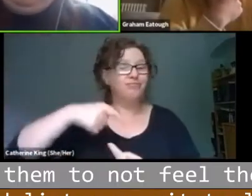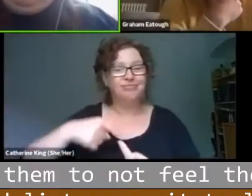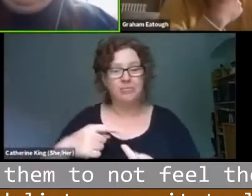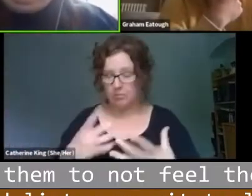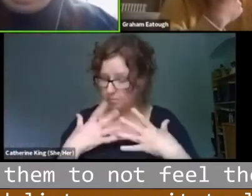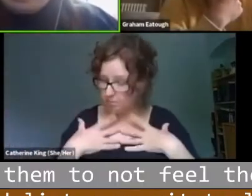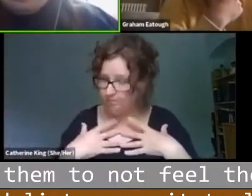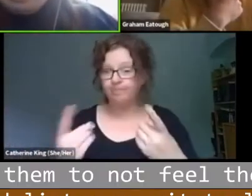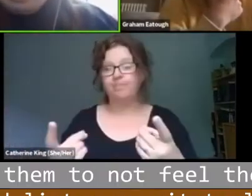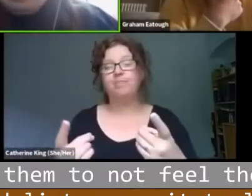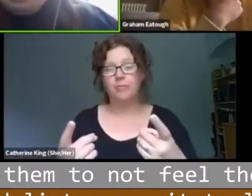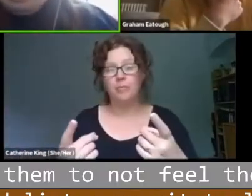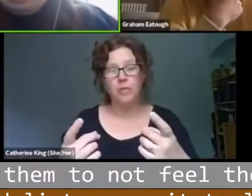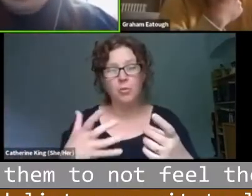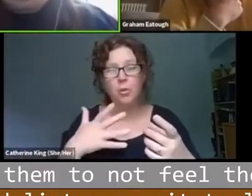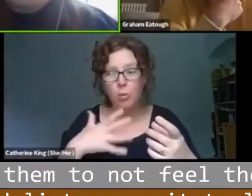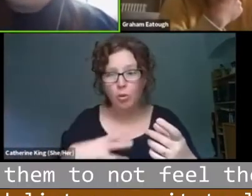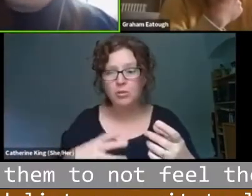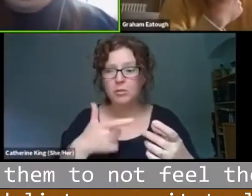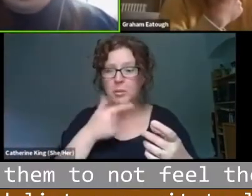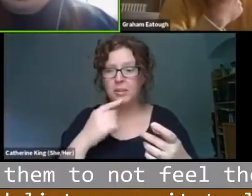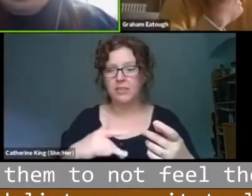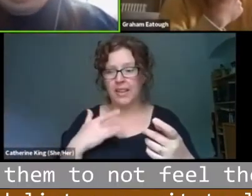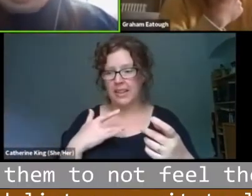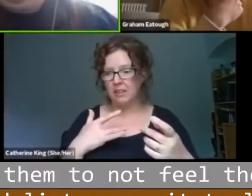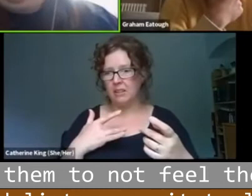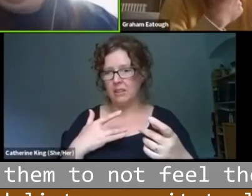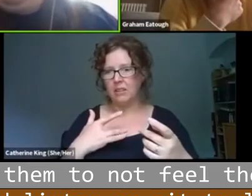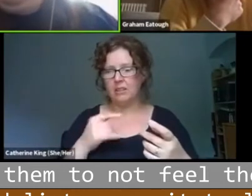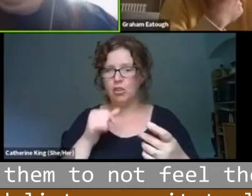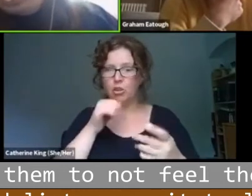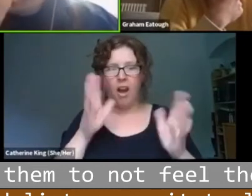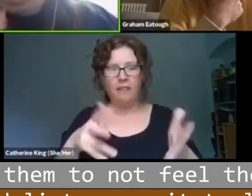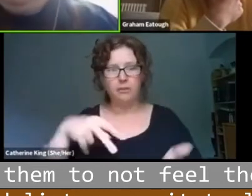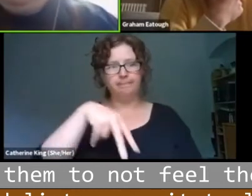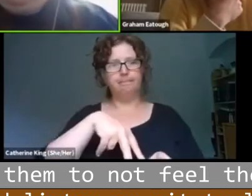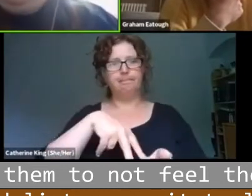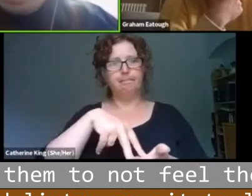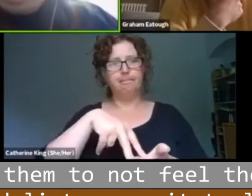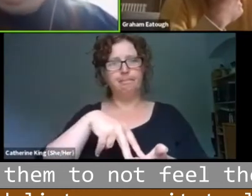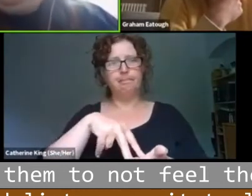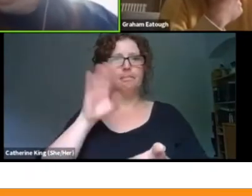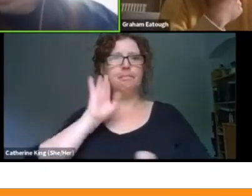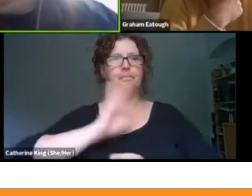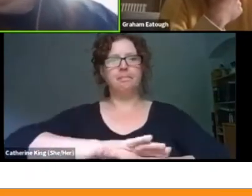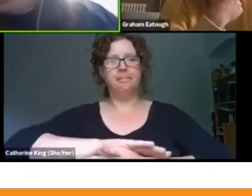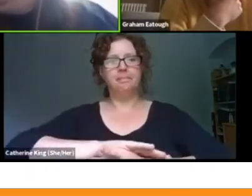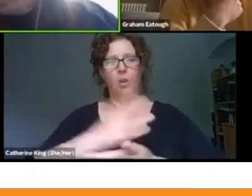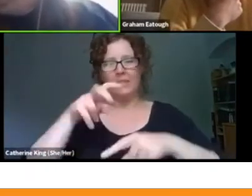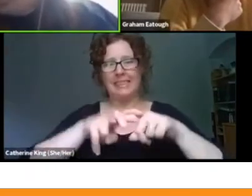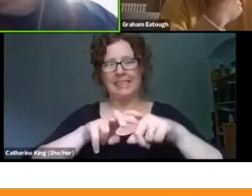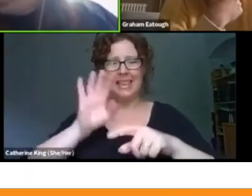to not feel they had to just stand and listen or sit or listen to us, because